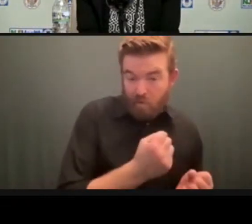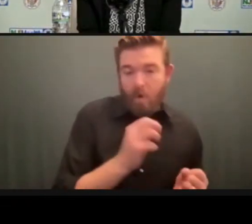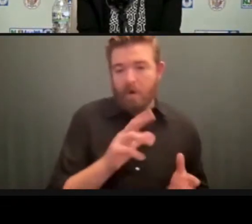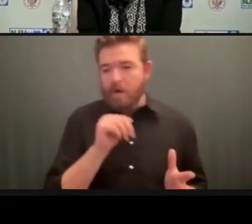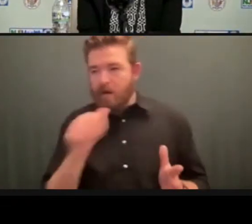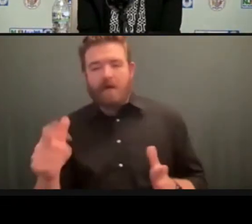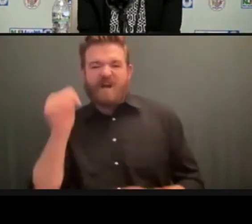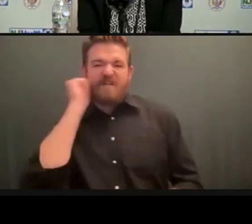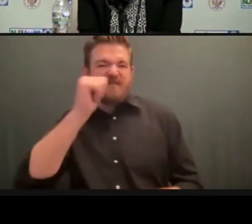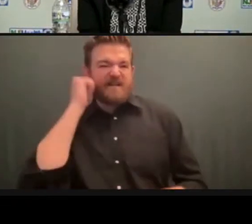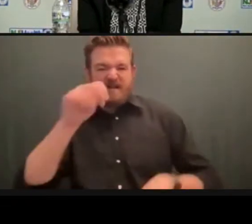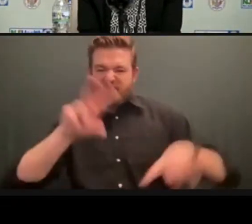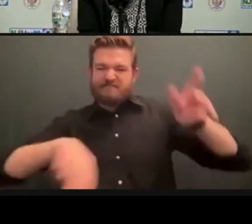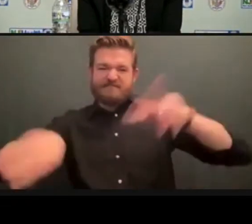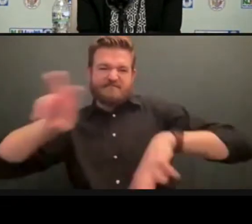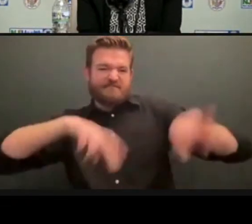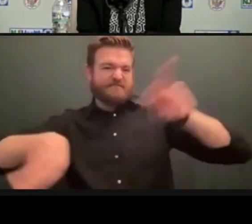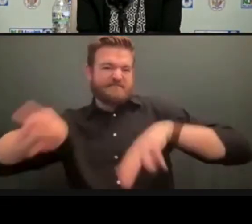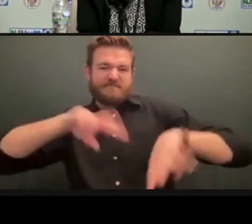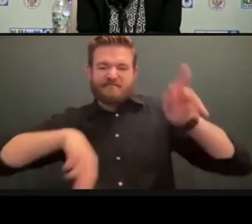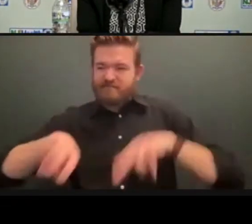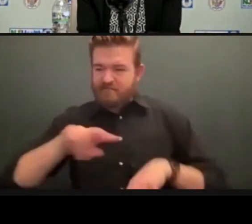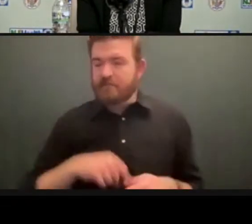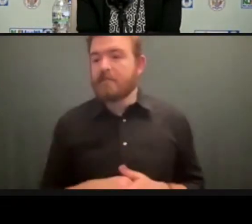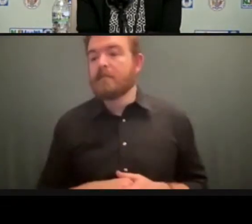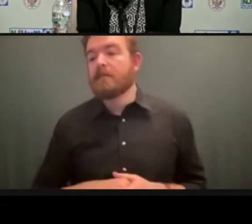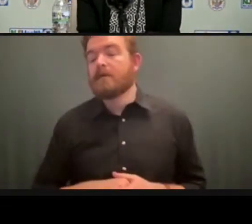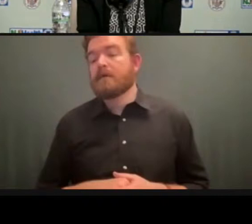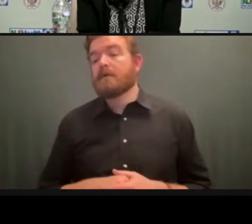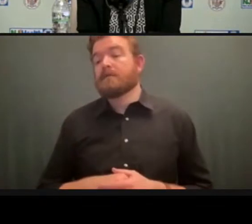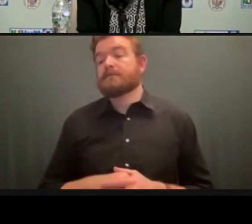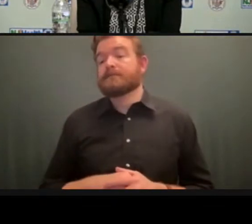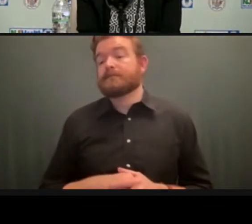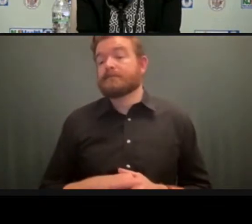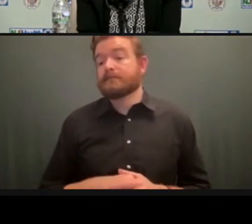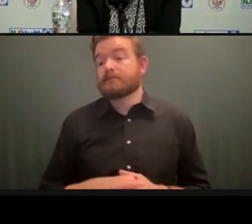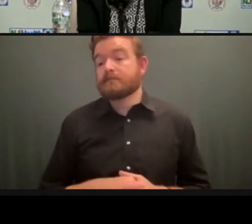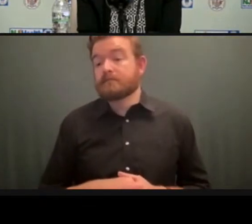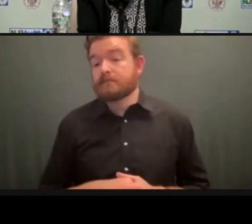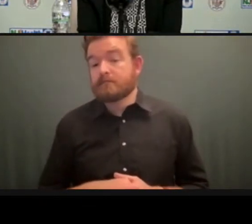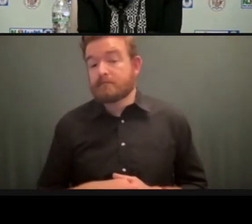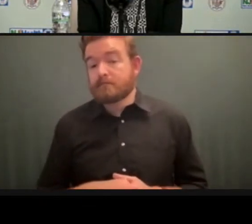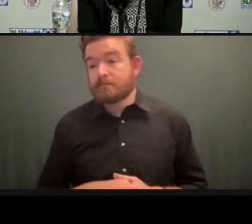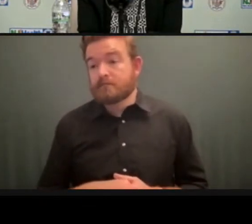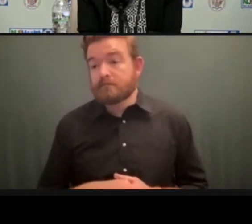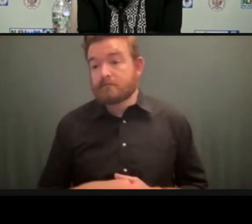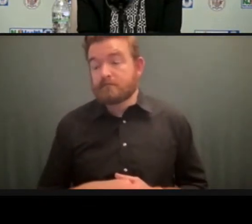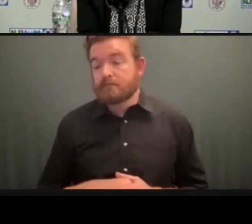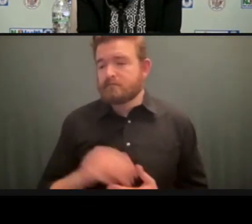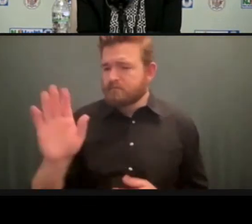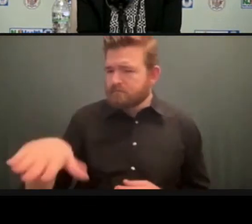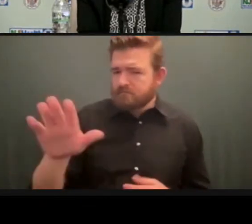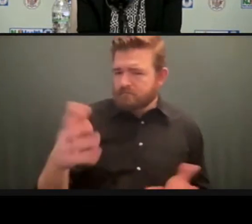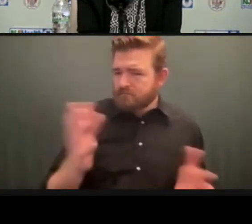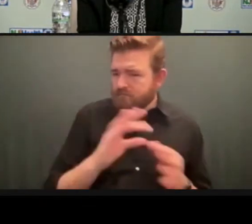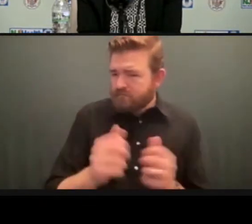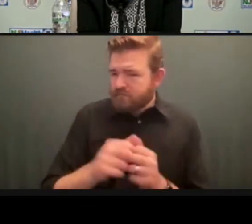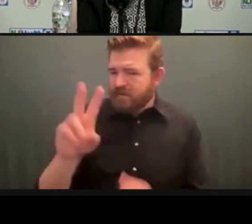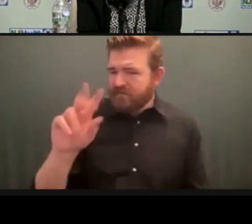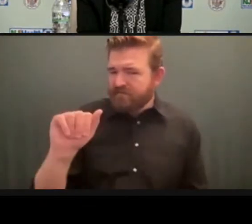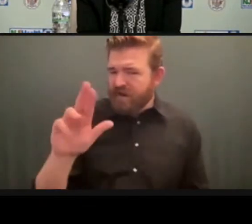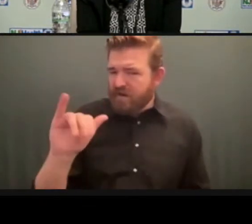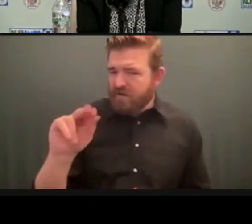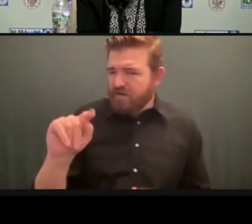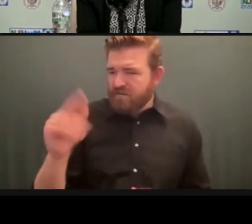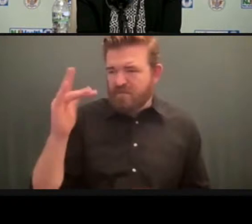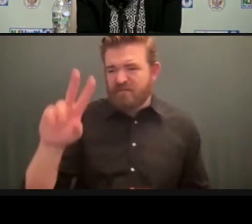Any color on variants and why or why not they may not be willing to disclose?